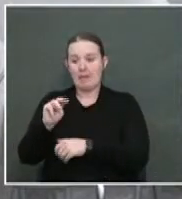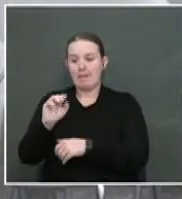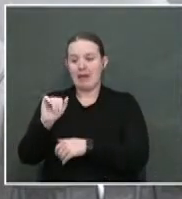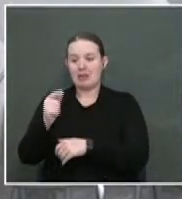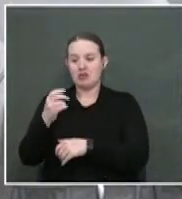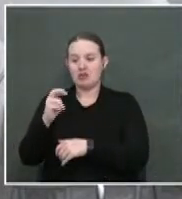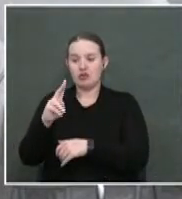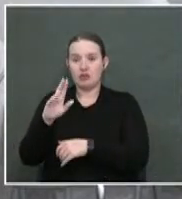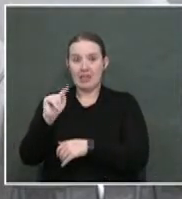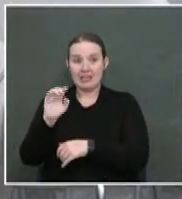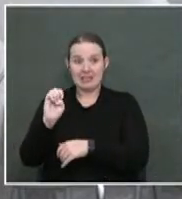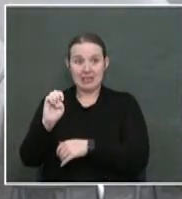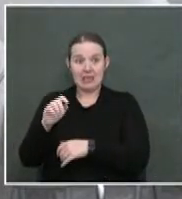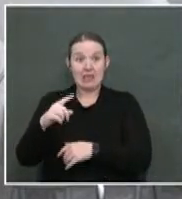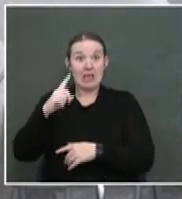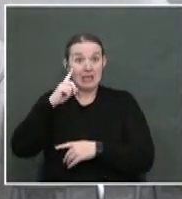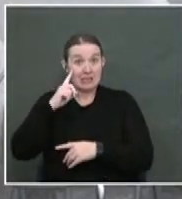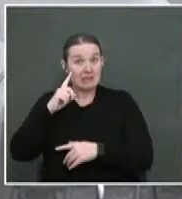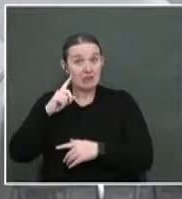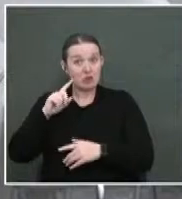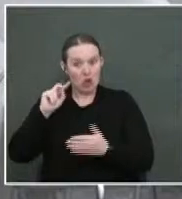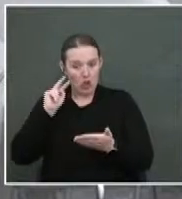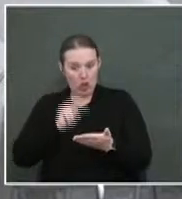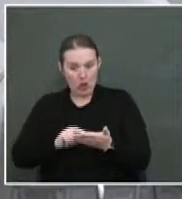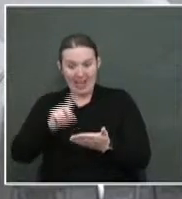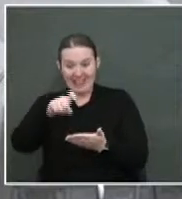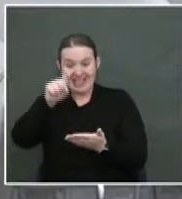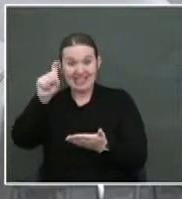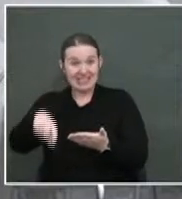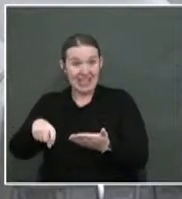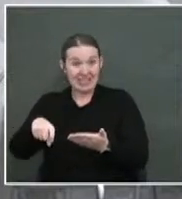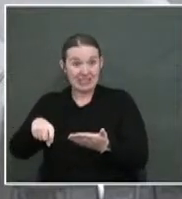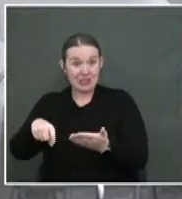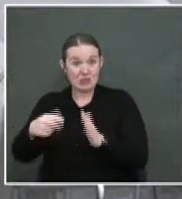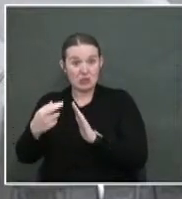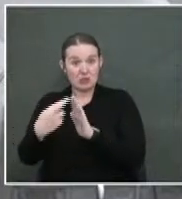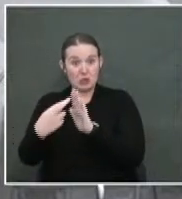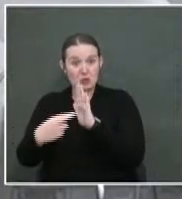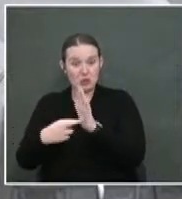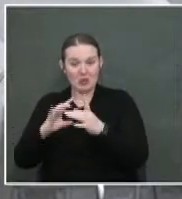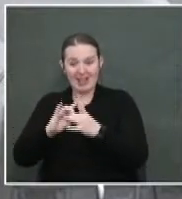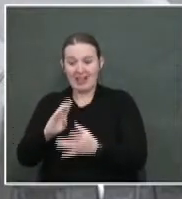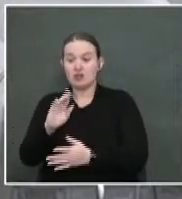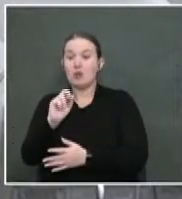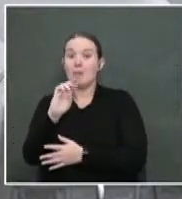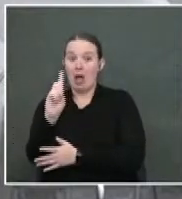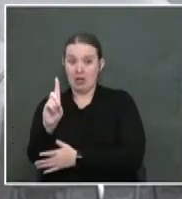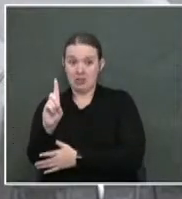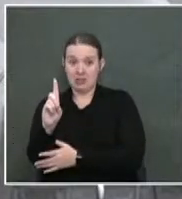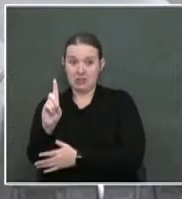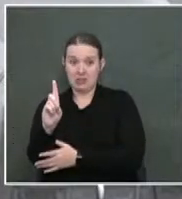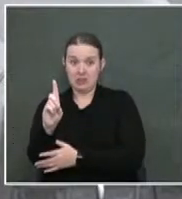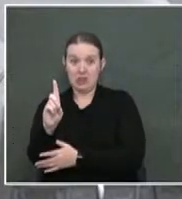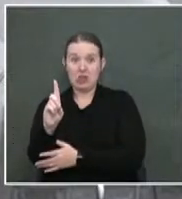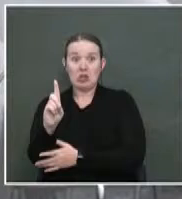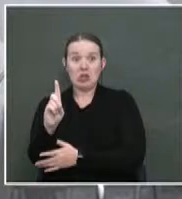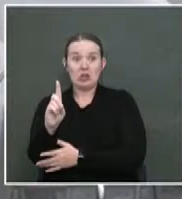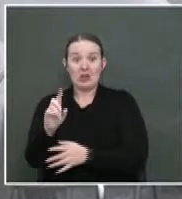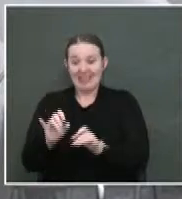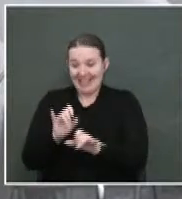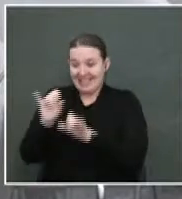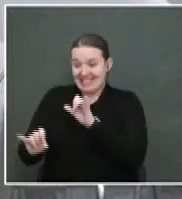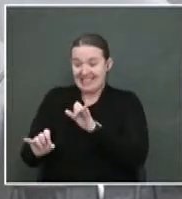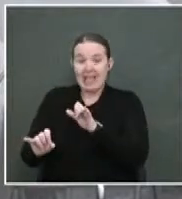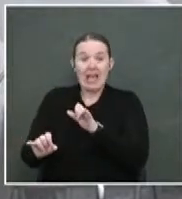Constitution says about letting people out on bond. There are exceptions to being able to keep them, to remand them over without